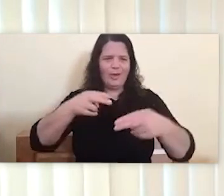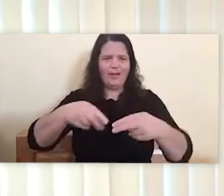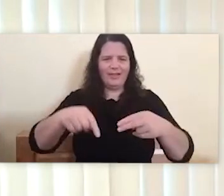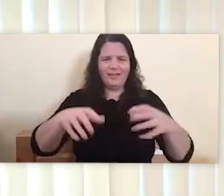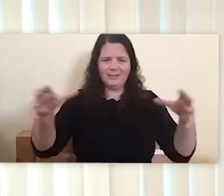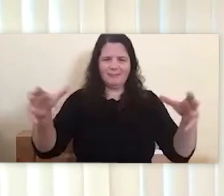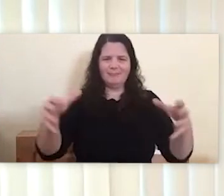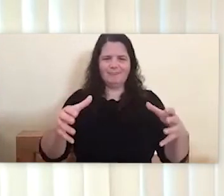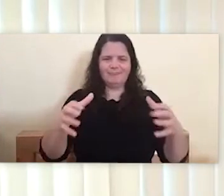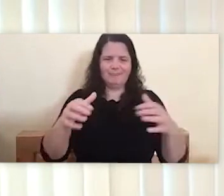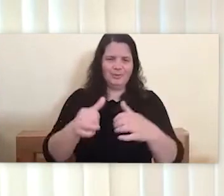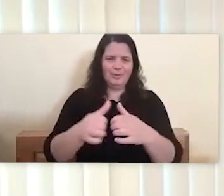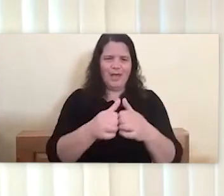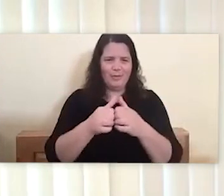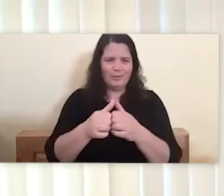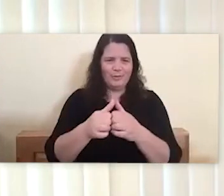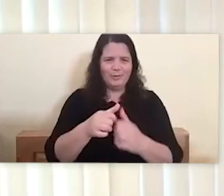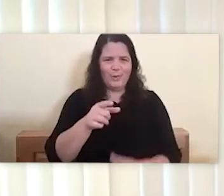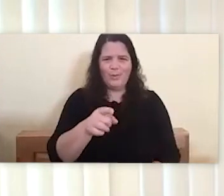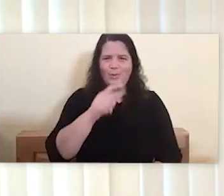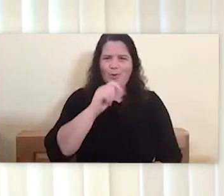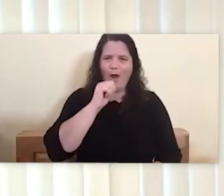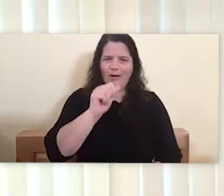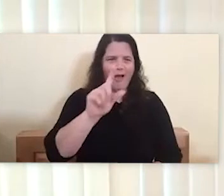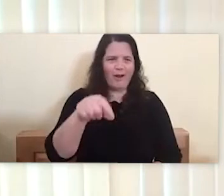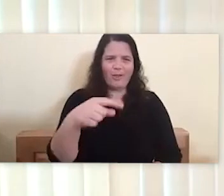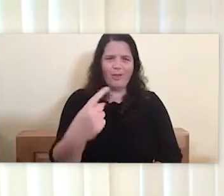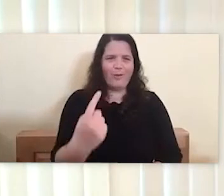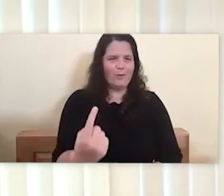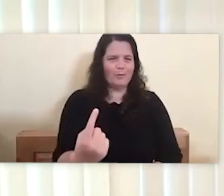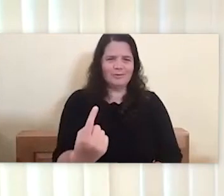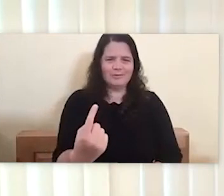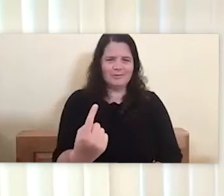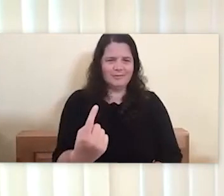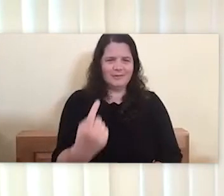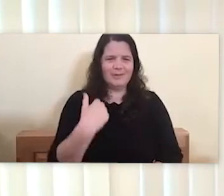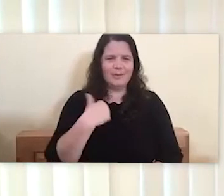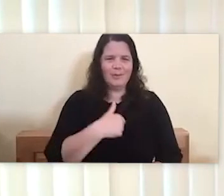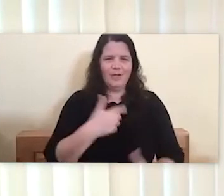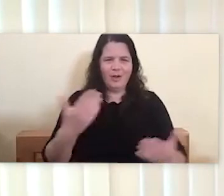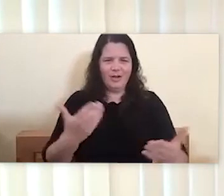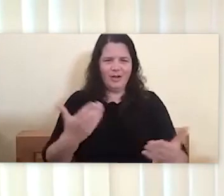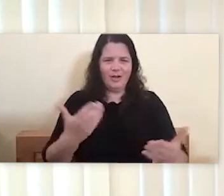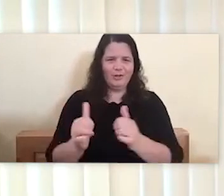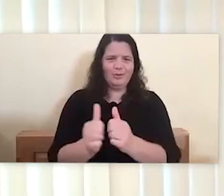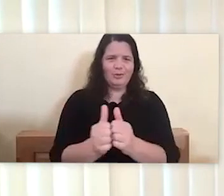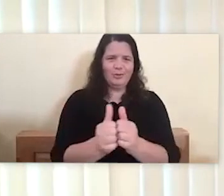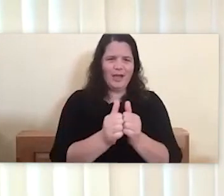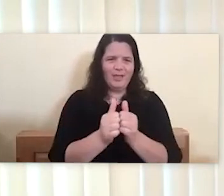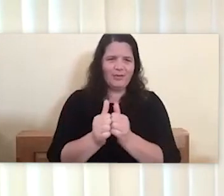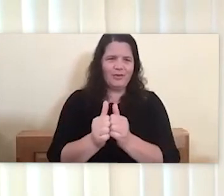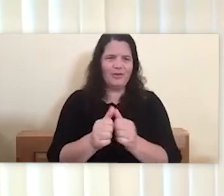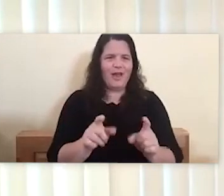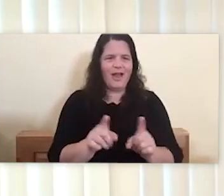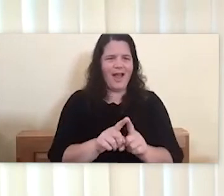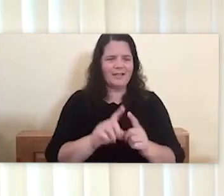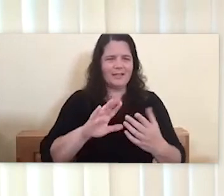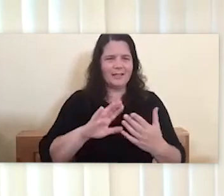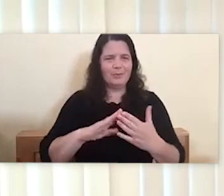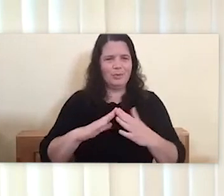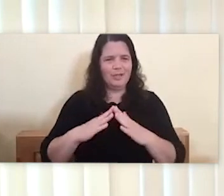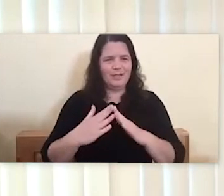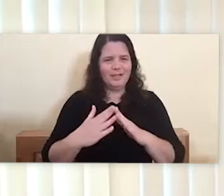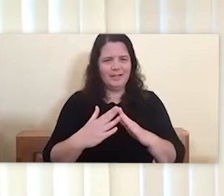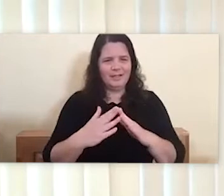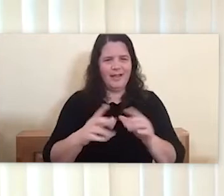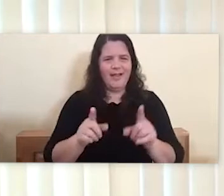this moment, that in a very real way, we're here together as community, as